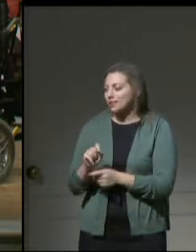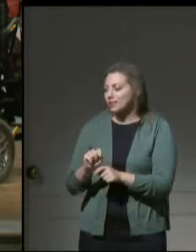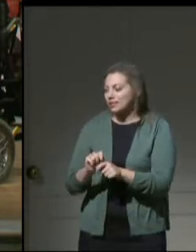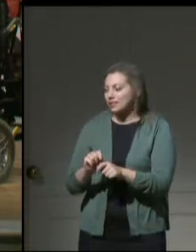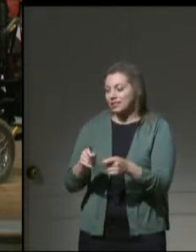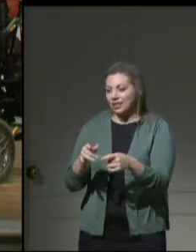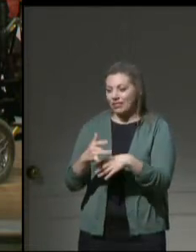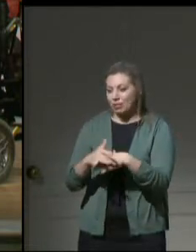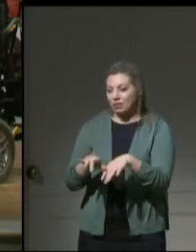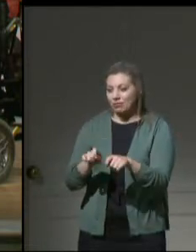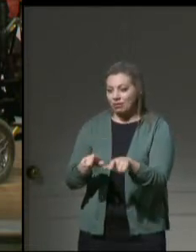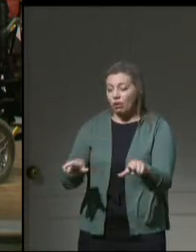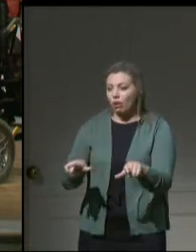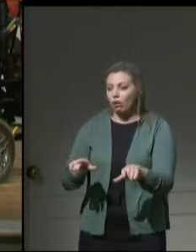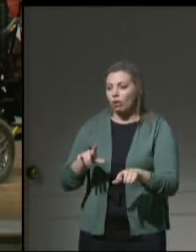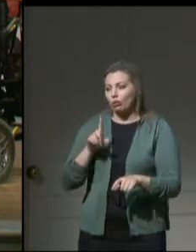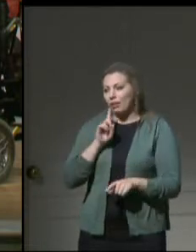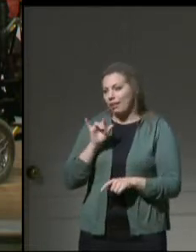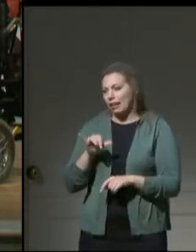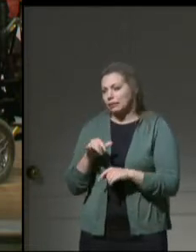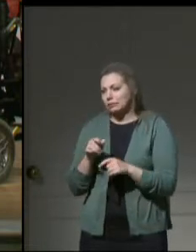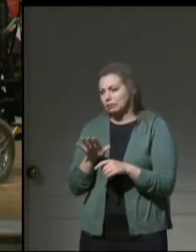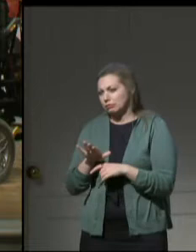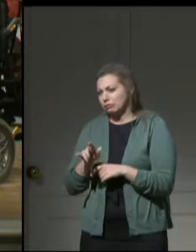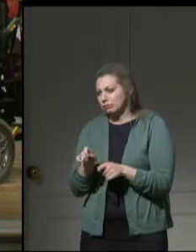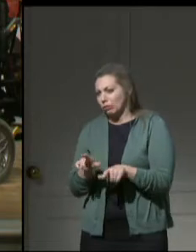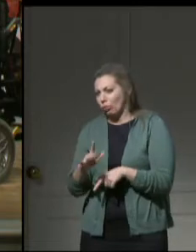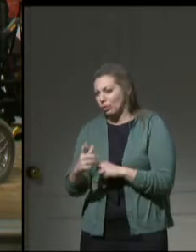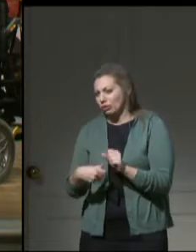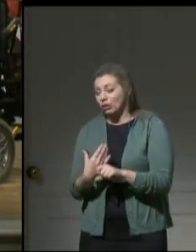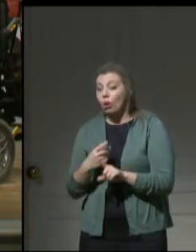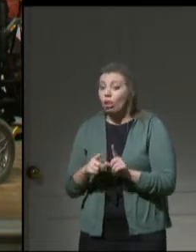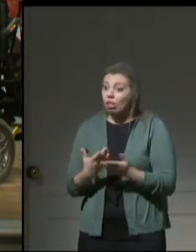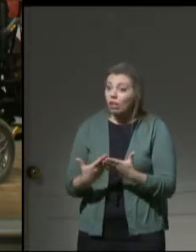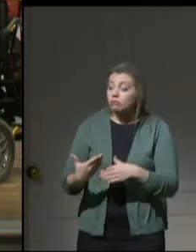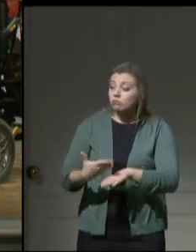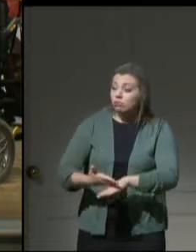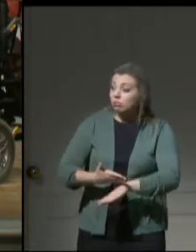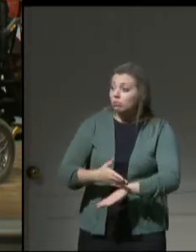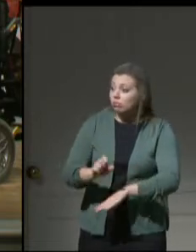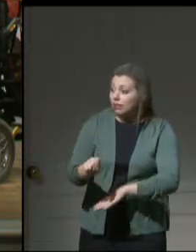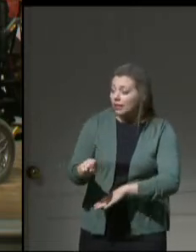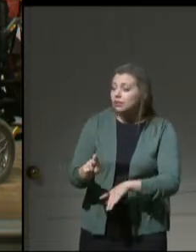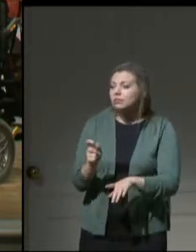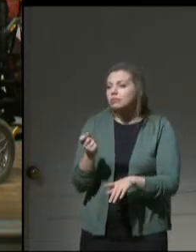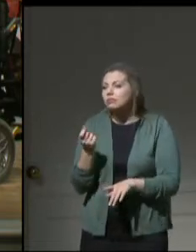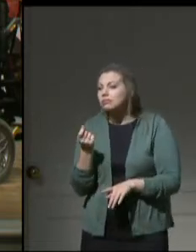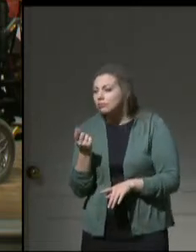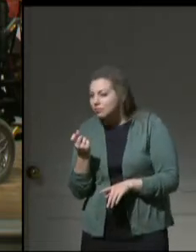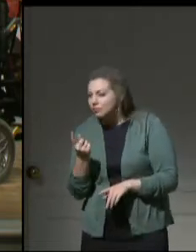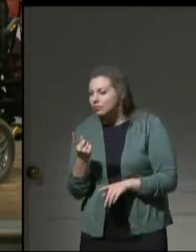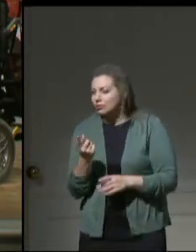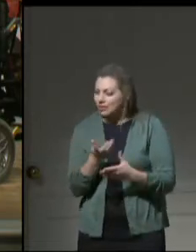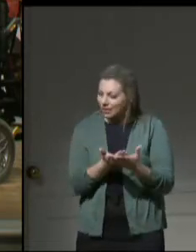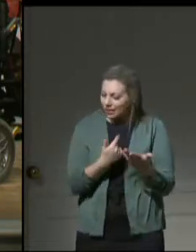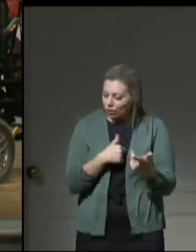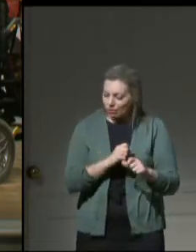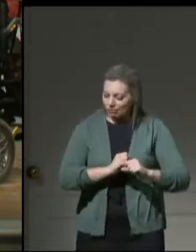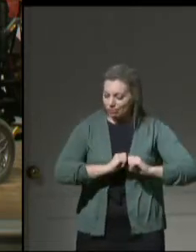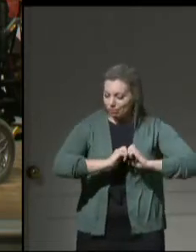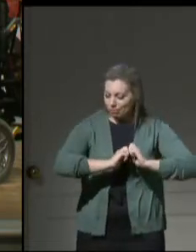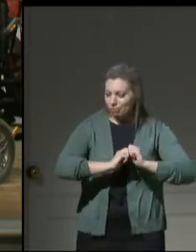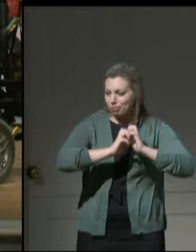that came out just a bit over a year ago, things are getting so much better. But with things that we've